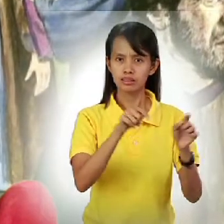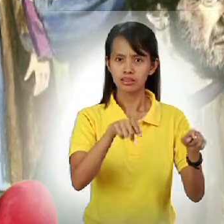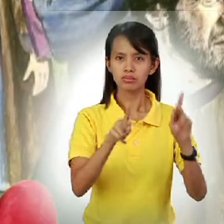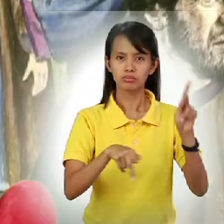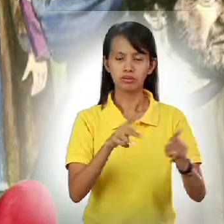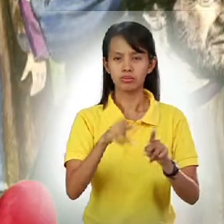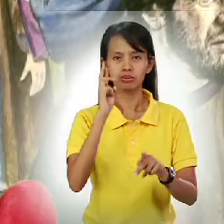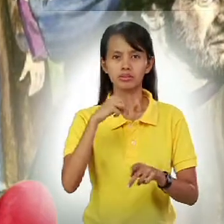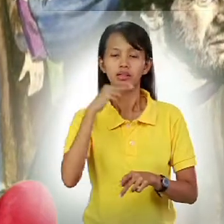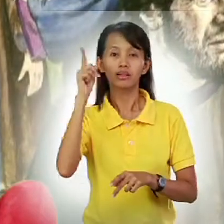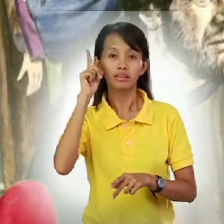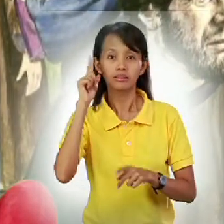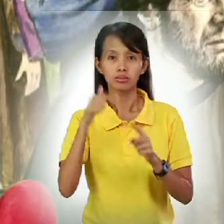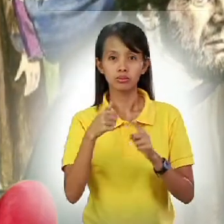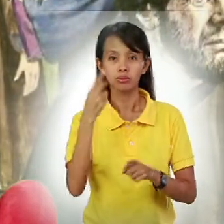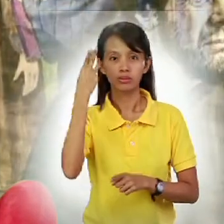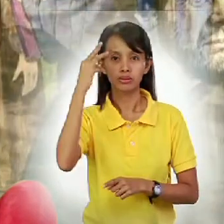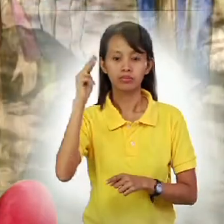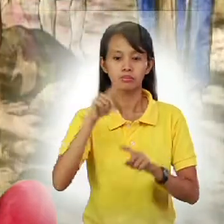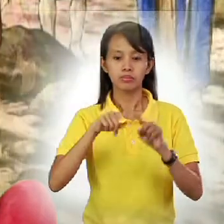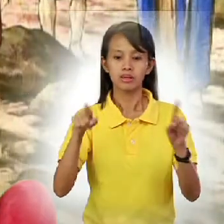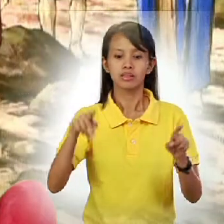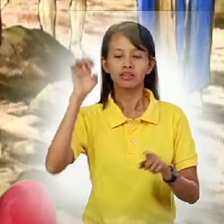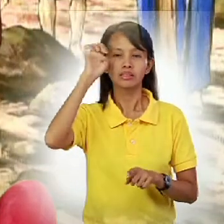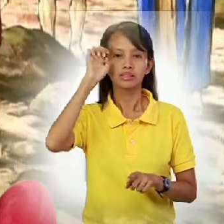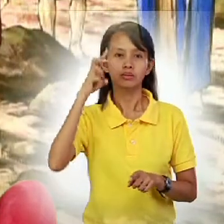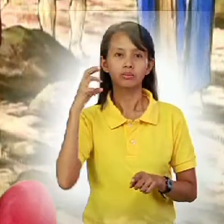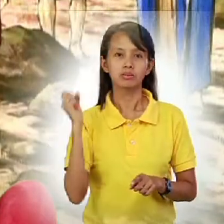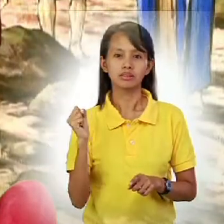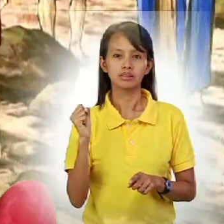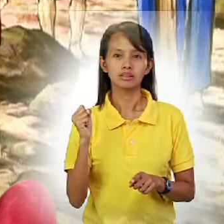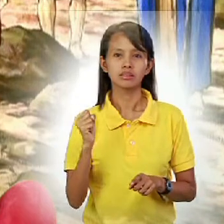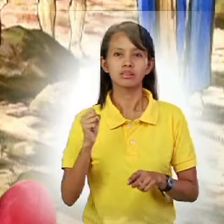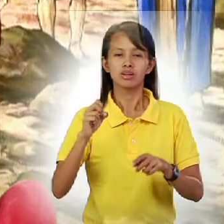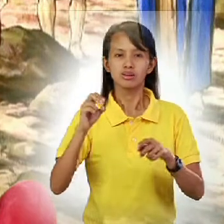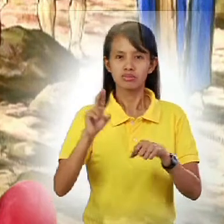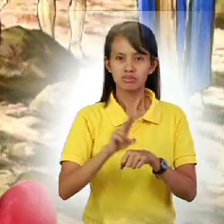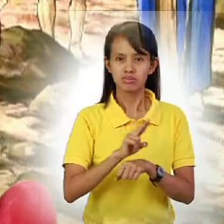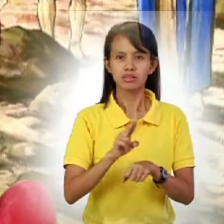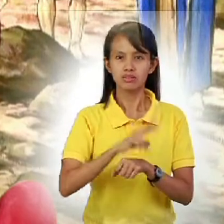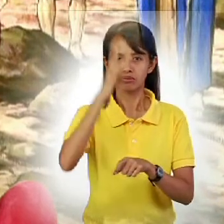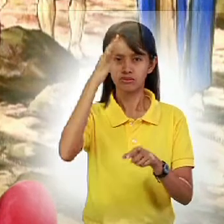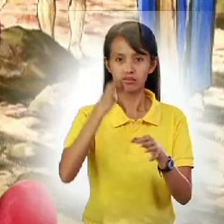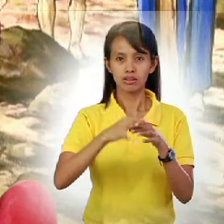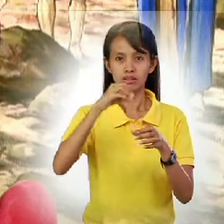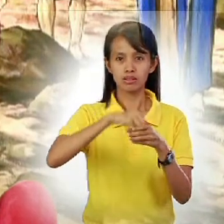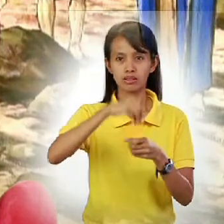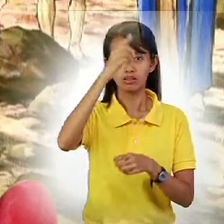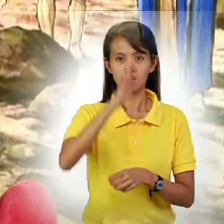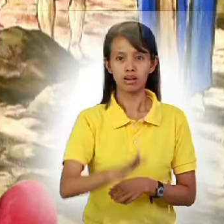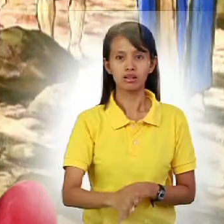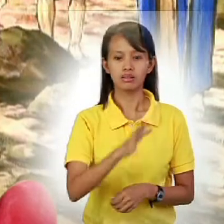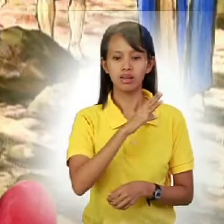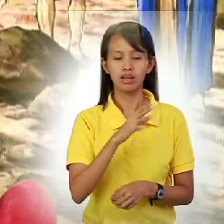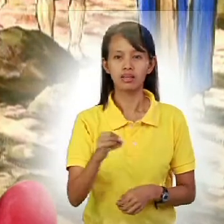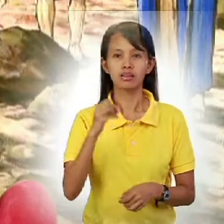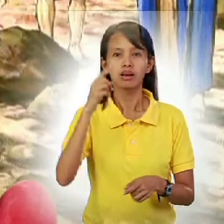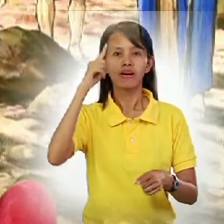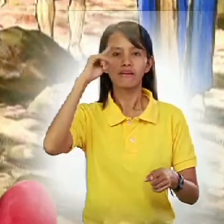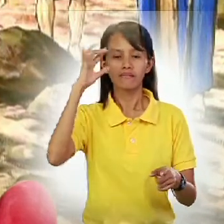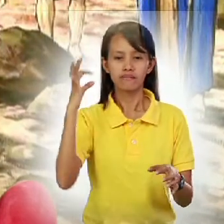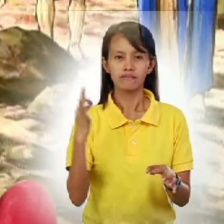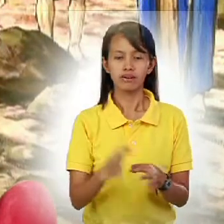these people would not listen to him. But Ezekiel was operating only on faith in God,